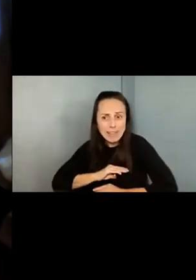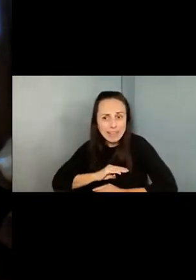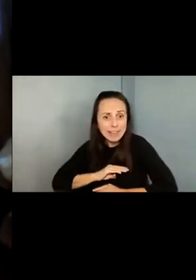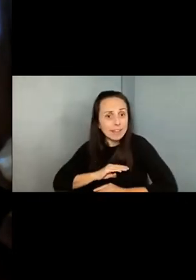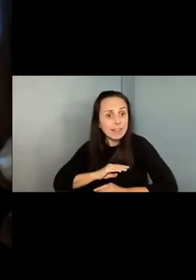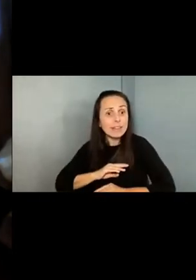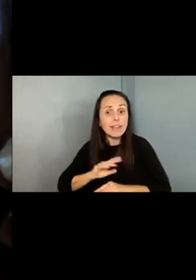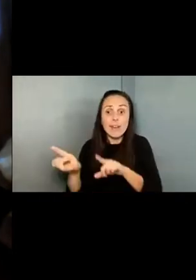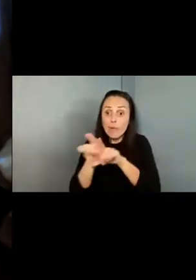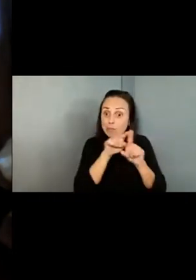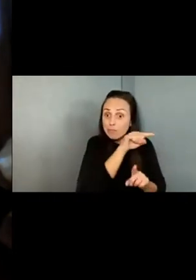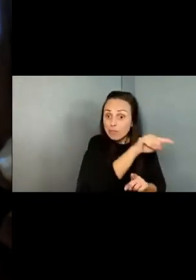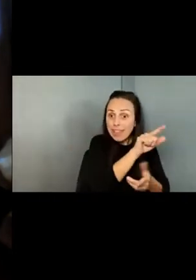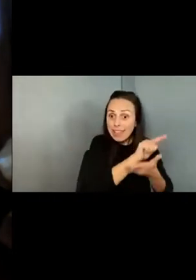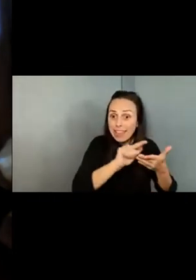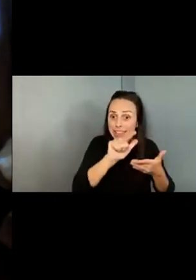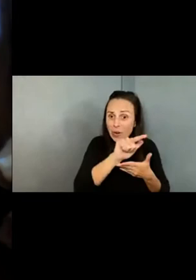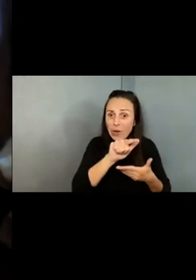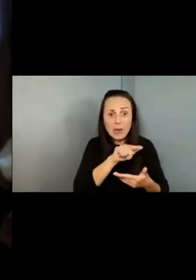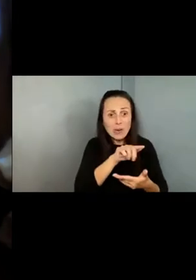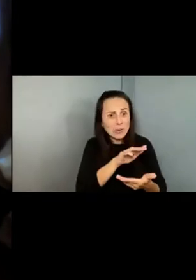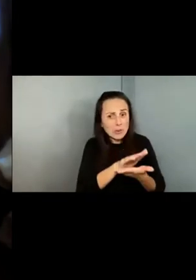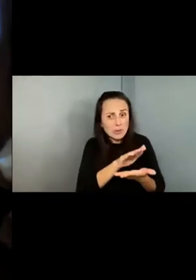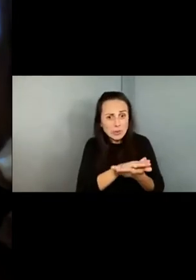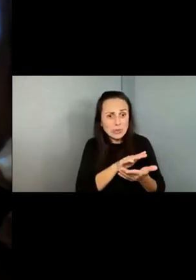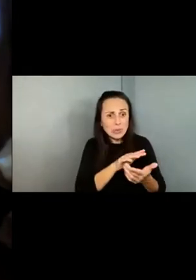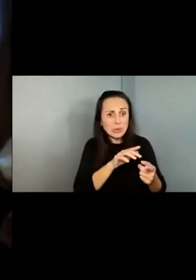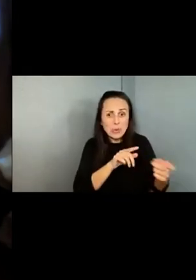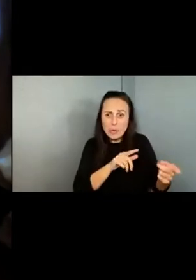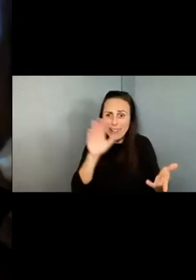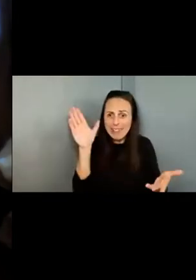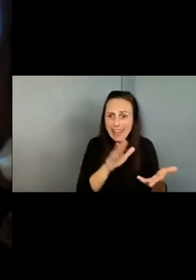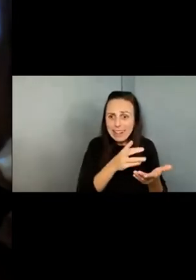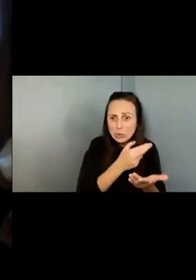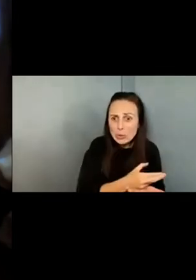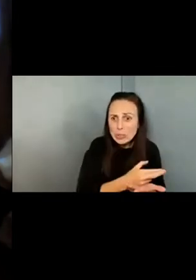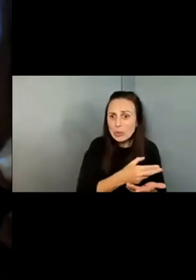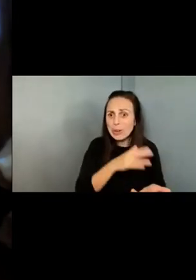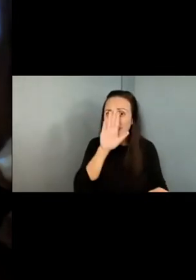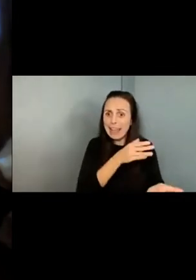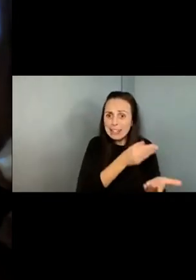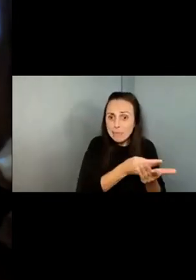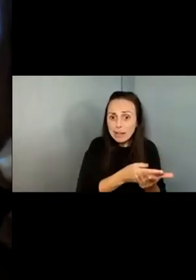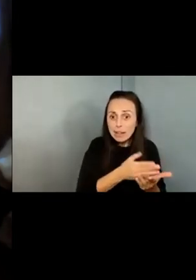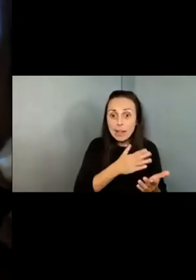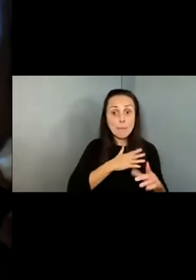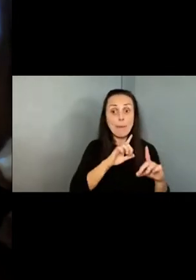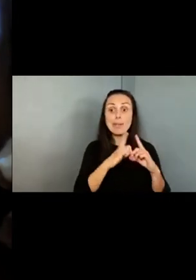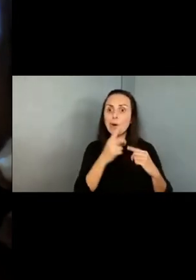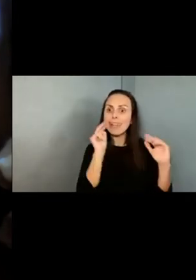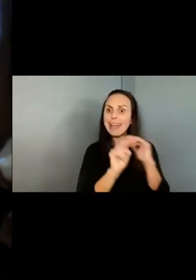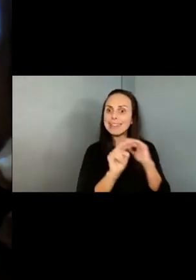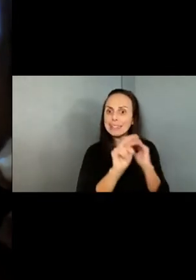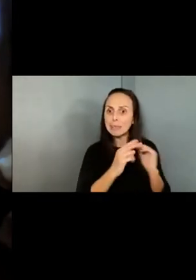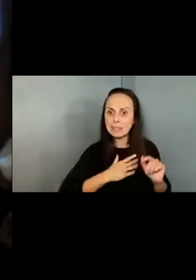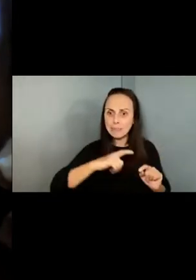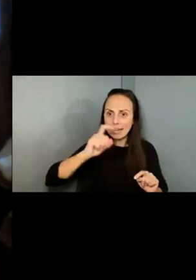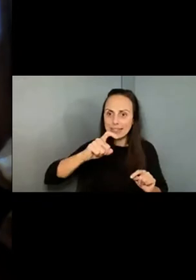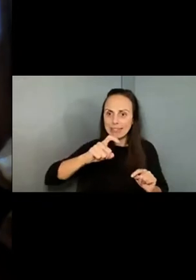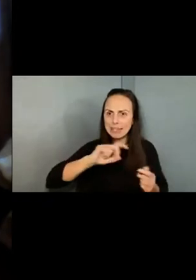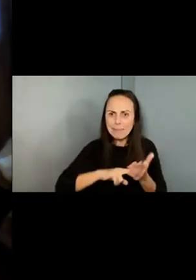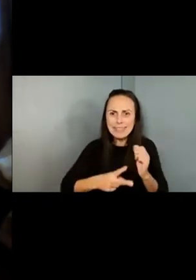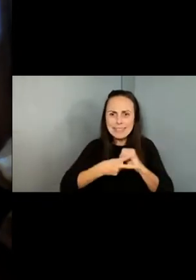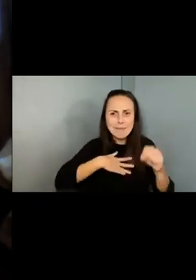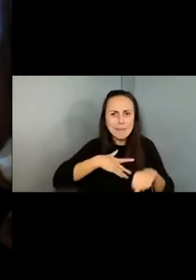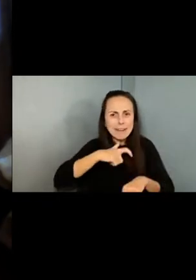Meanwhile, at Langara, which is a school with considerably fewer resources than UBC, my department has anticipated my needs, which saves me time and energy